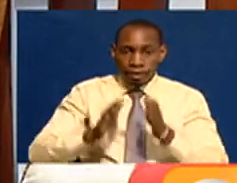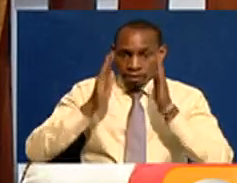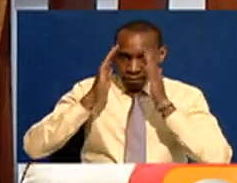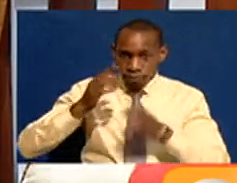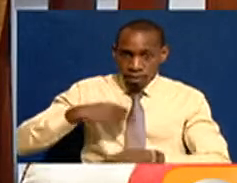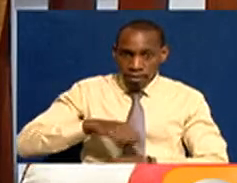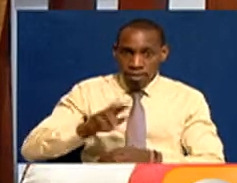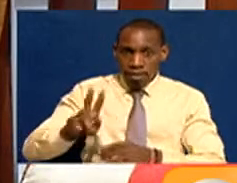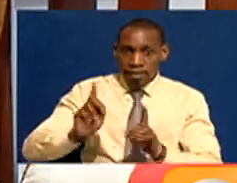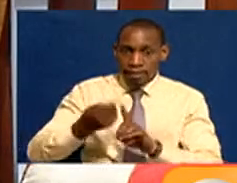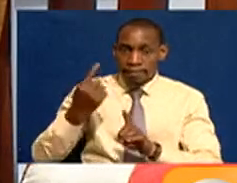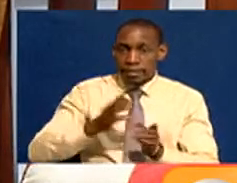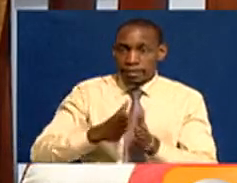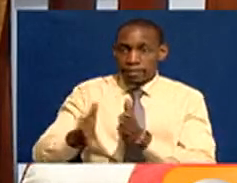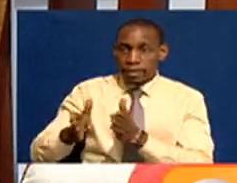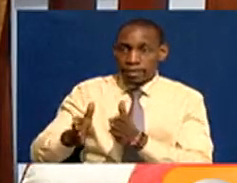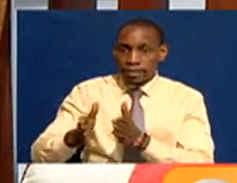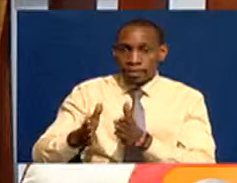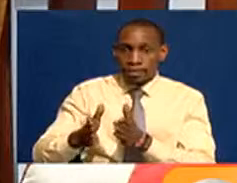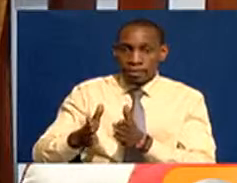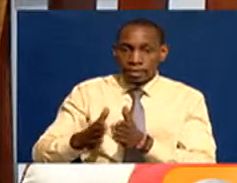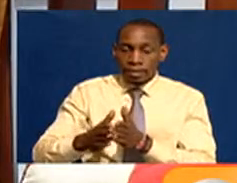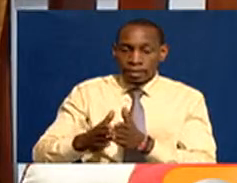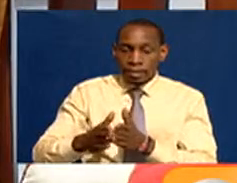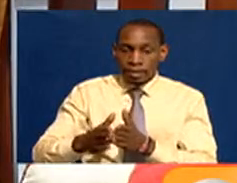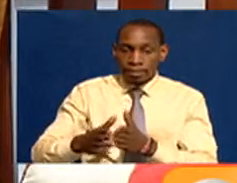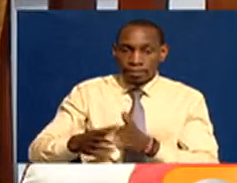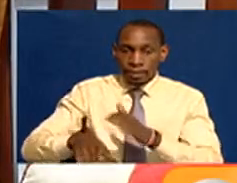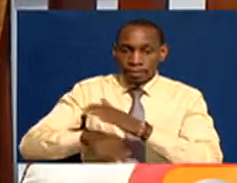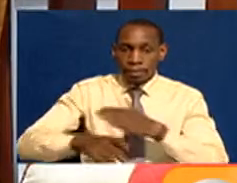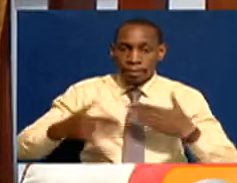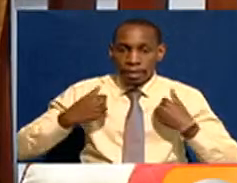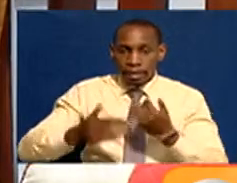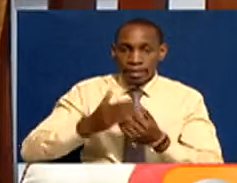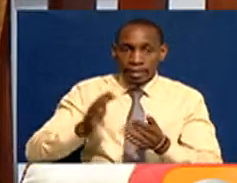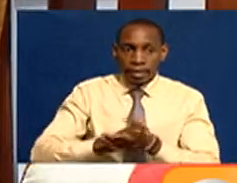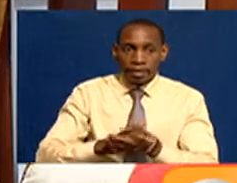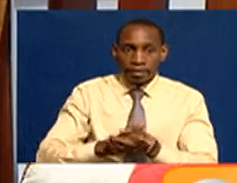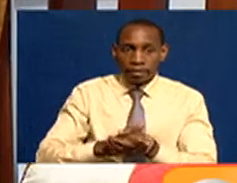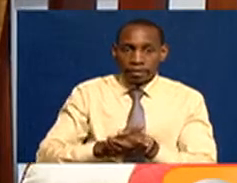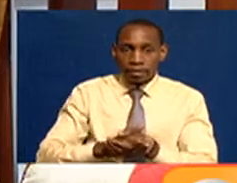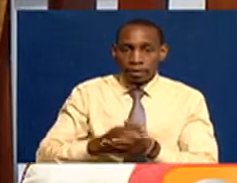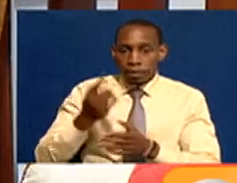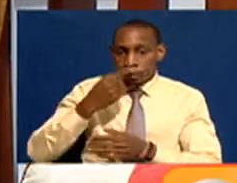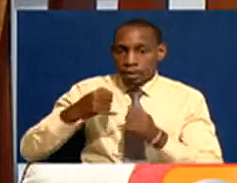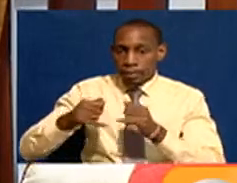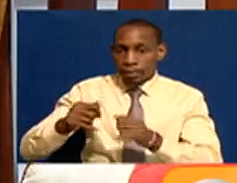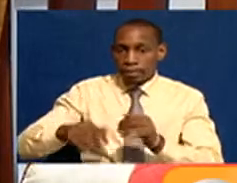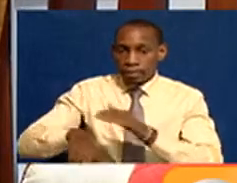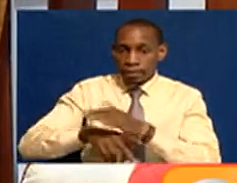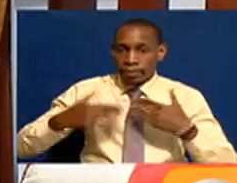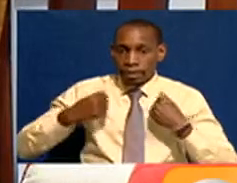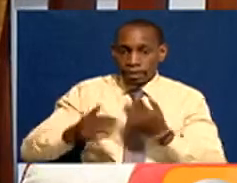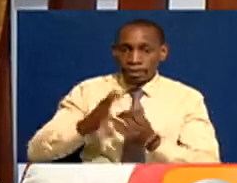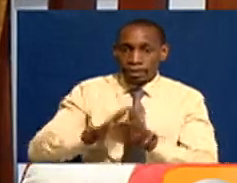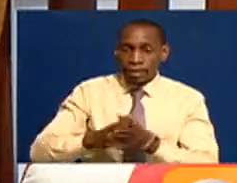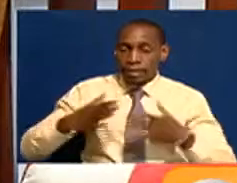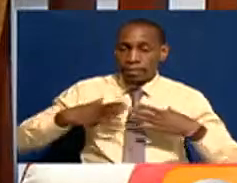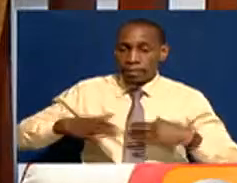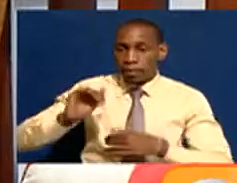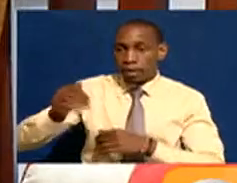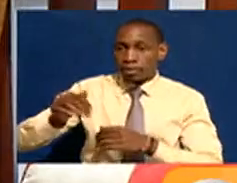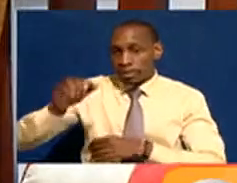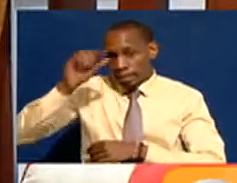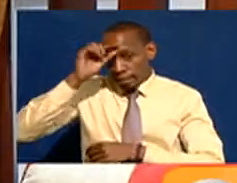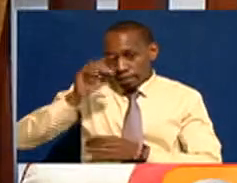the Kenya Kwanza plan is on primary healthcare. Who are going to achieve to implement this primary healthcare is the people at the county level,